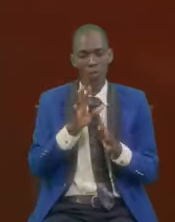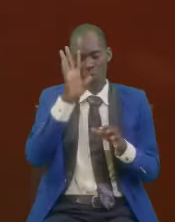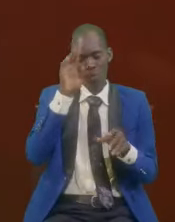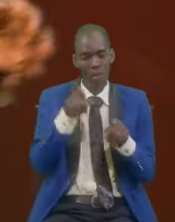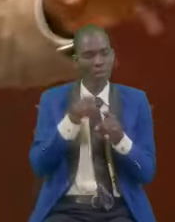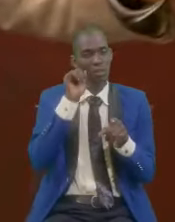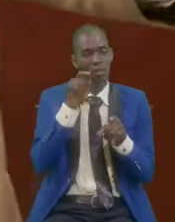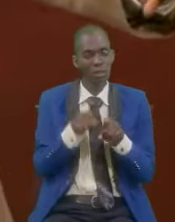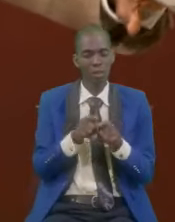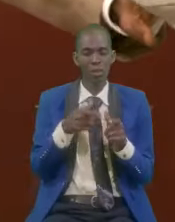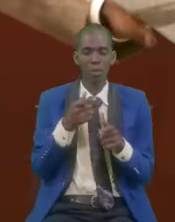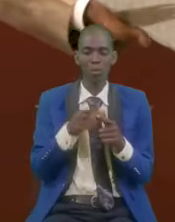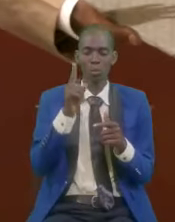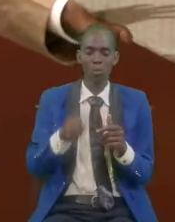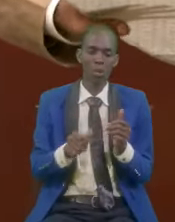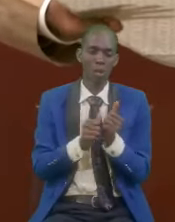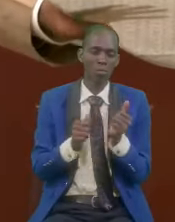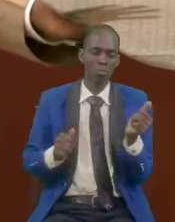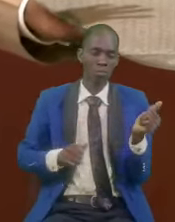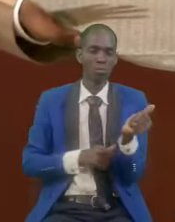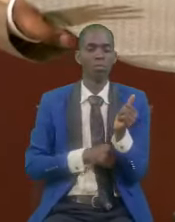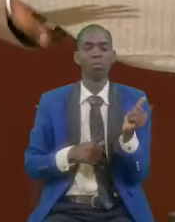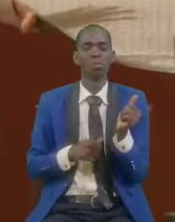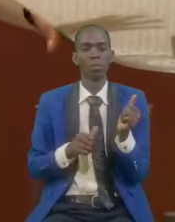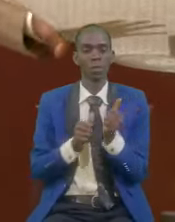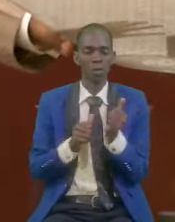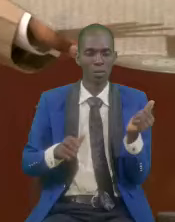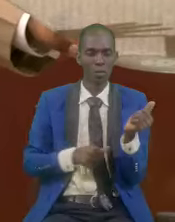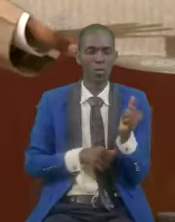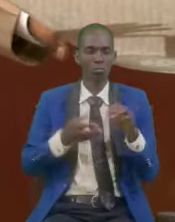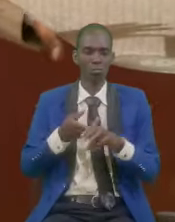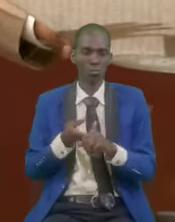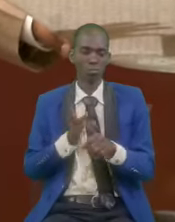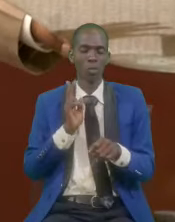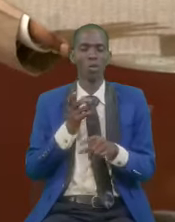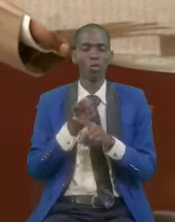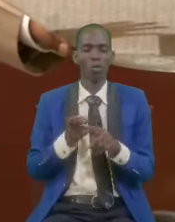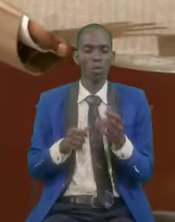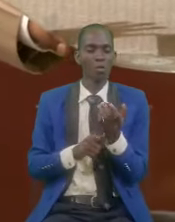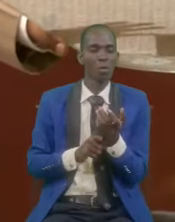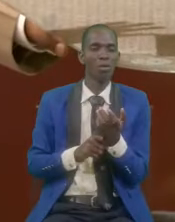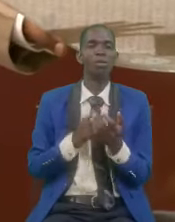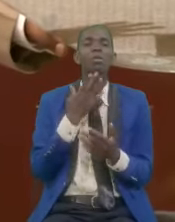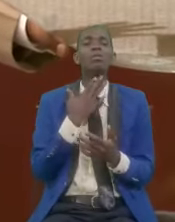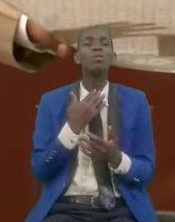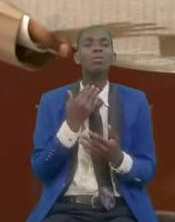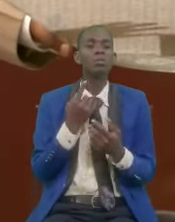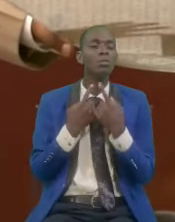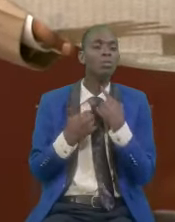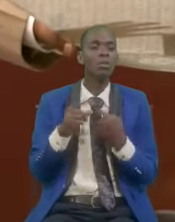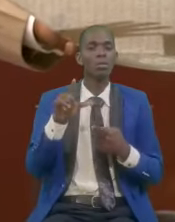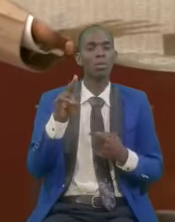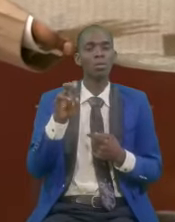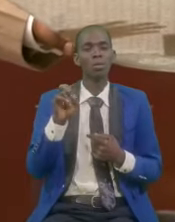for heaven, abstain. Abstain from fleshly lusts that